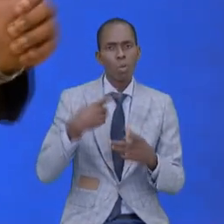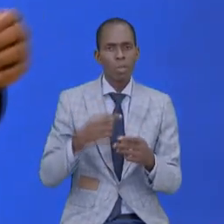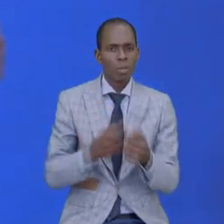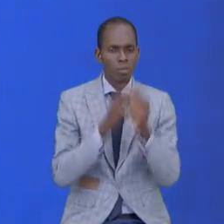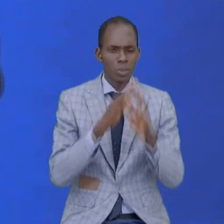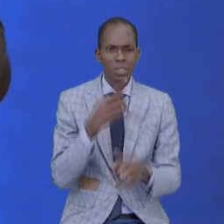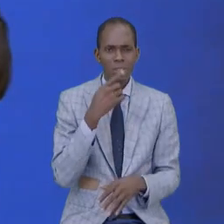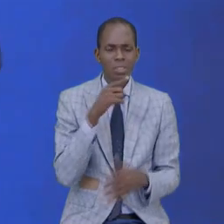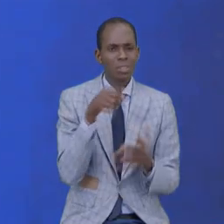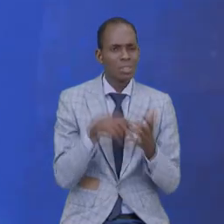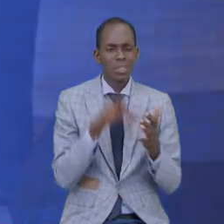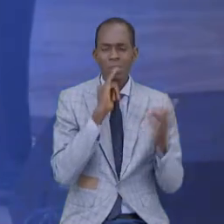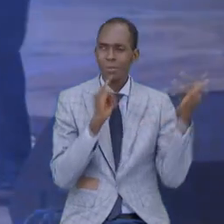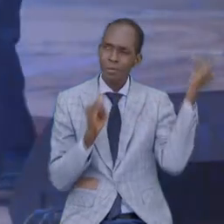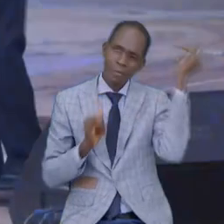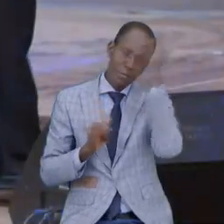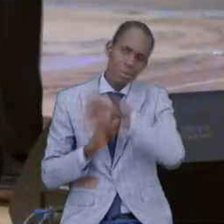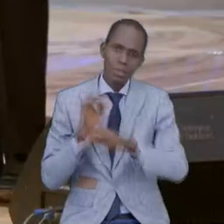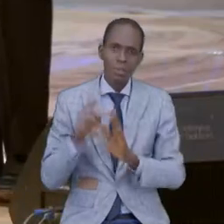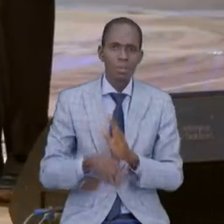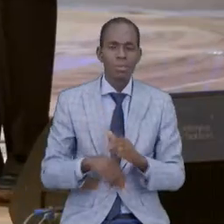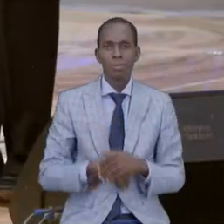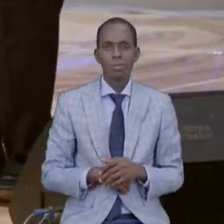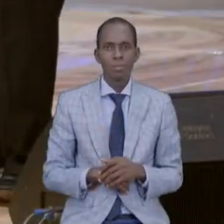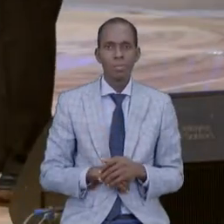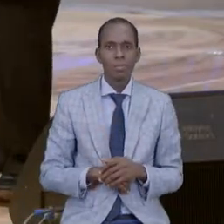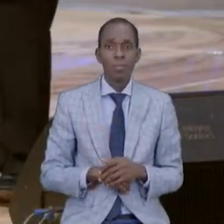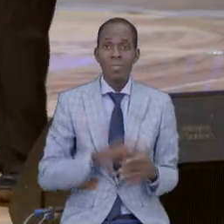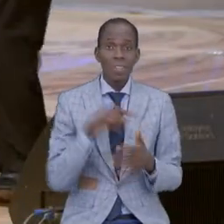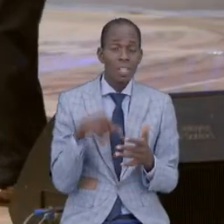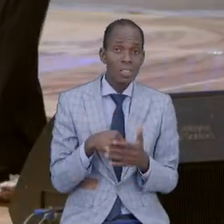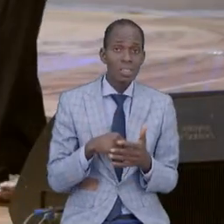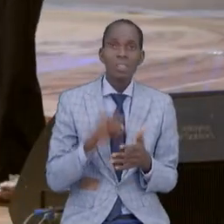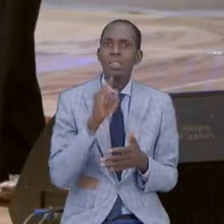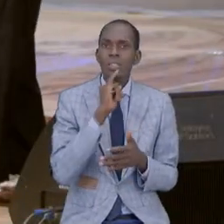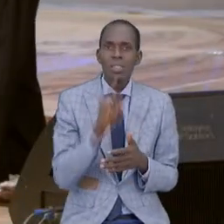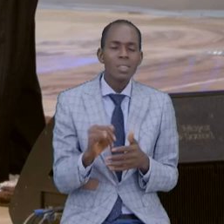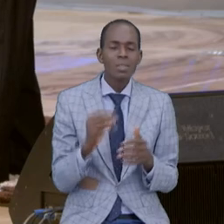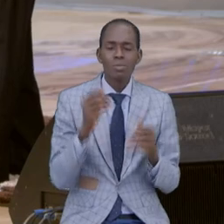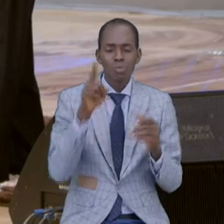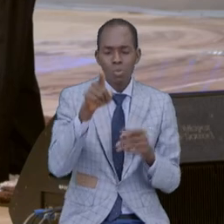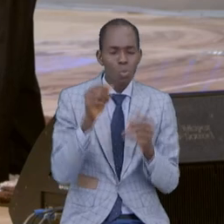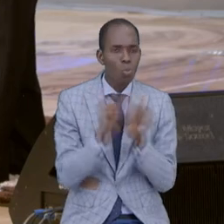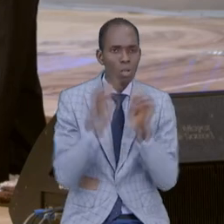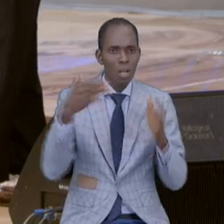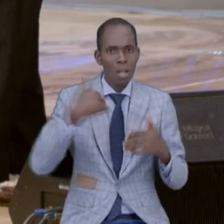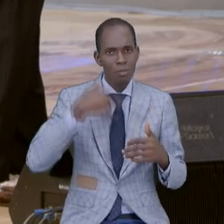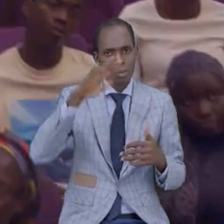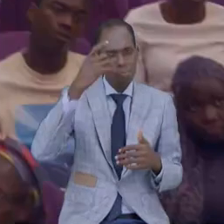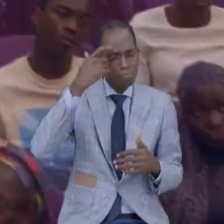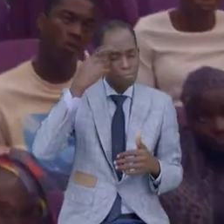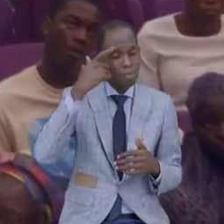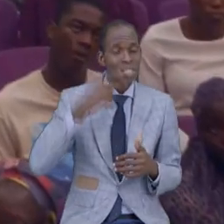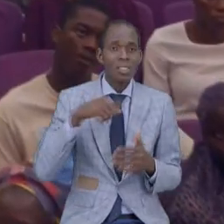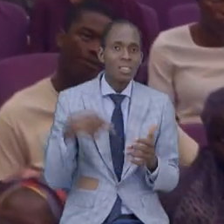folly. This is foolishness. This is senselessness. This